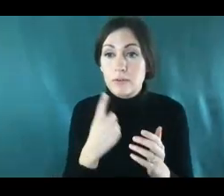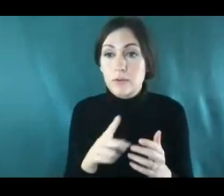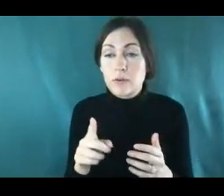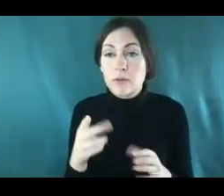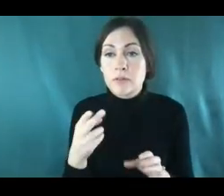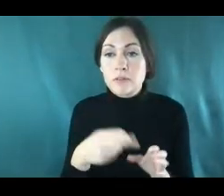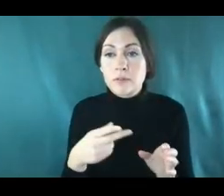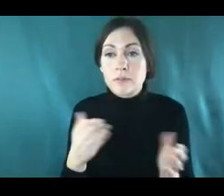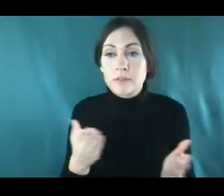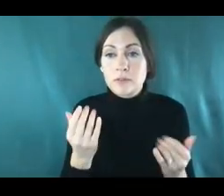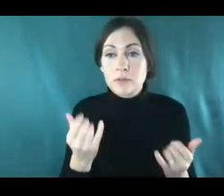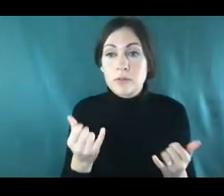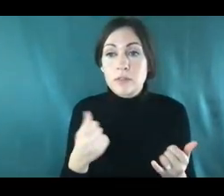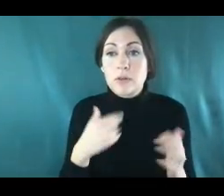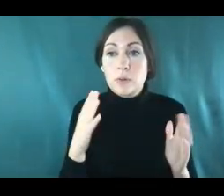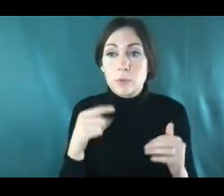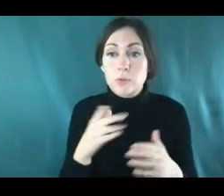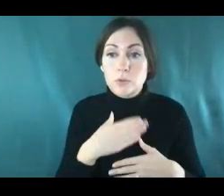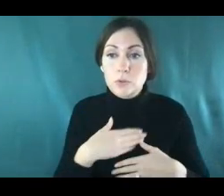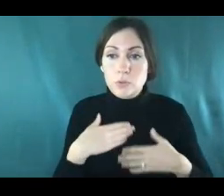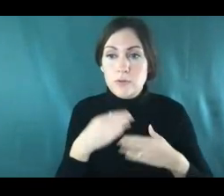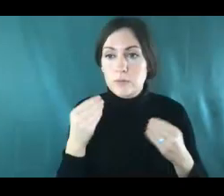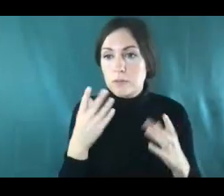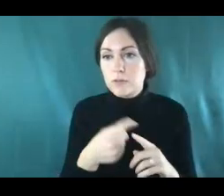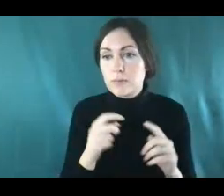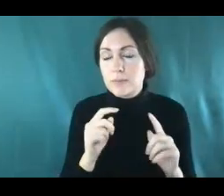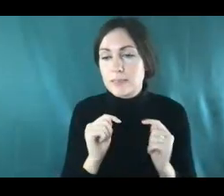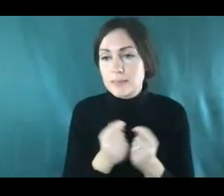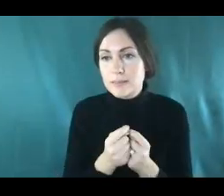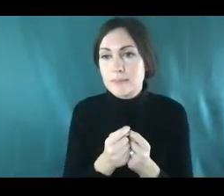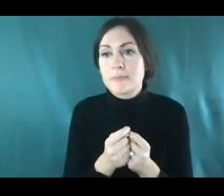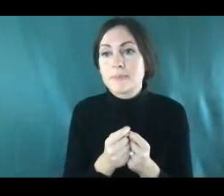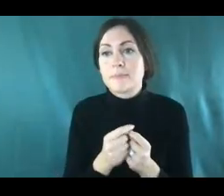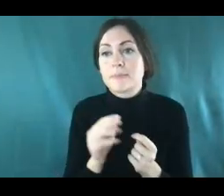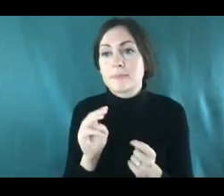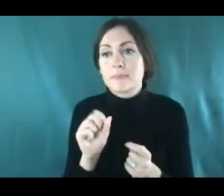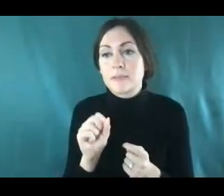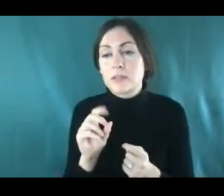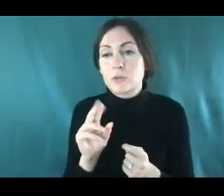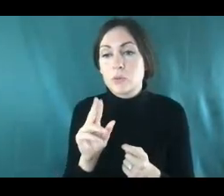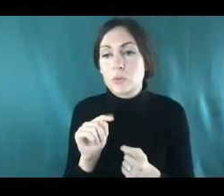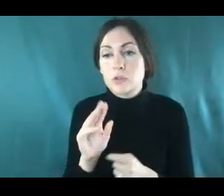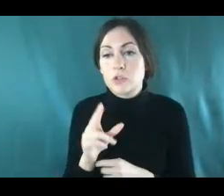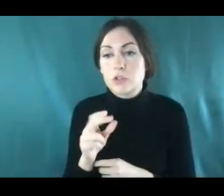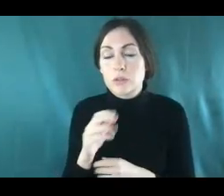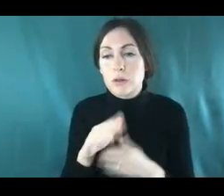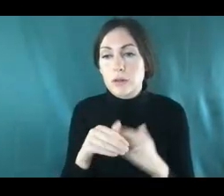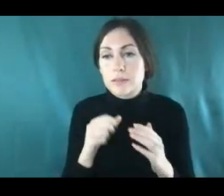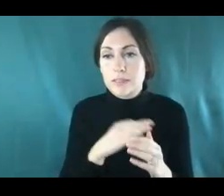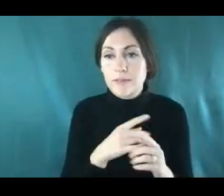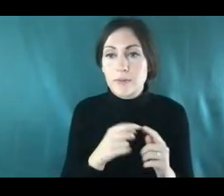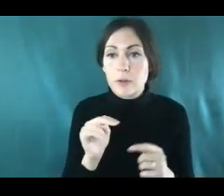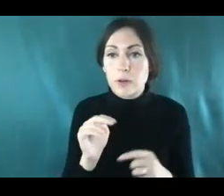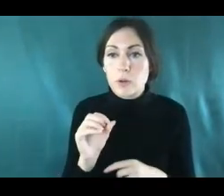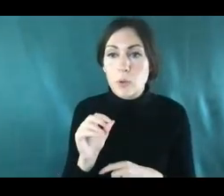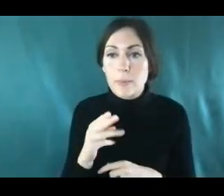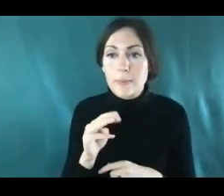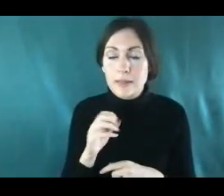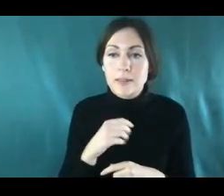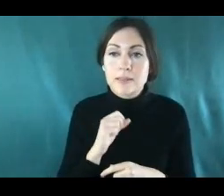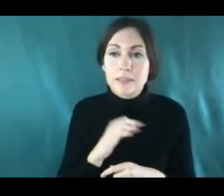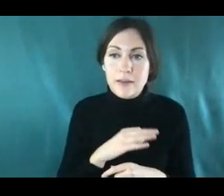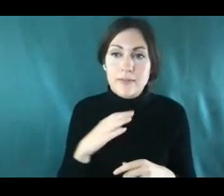here today. I hope you enjoyed the information from the team, and Ms. Dorch, all of the staff from NOMHE and the advisory committee members, thank you so much for